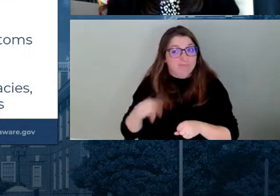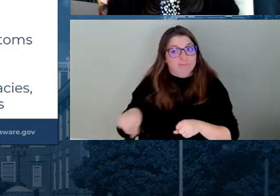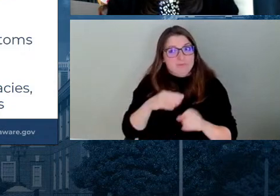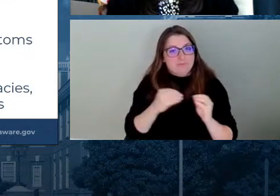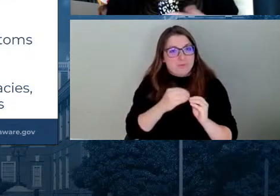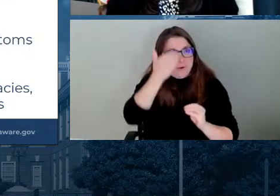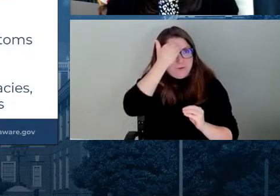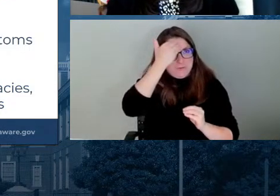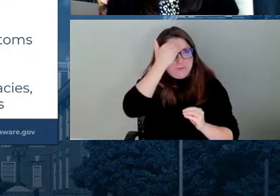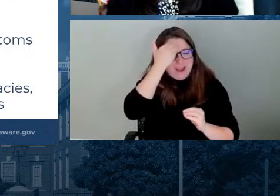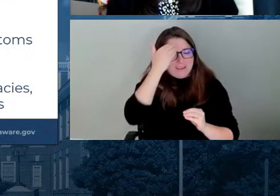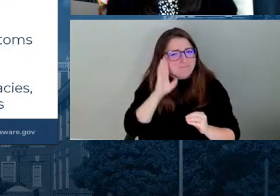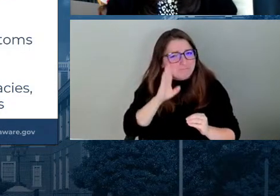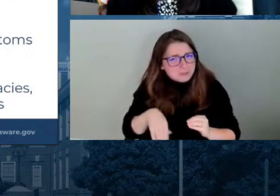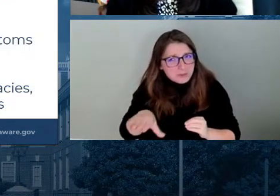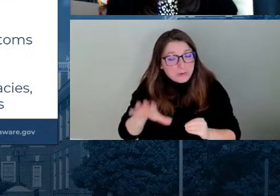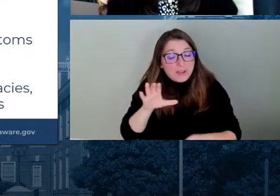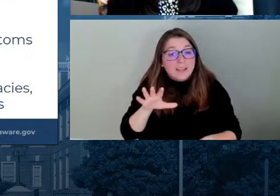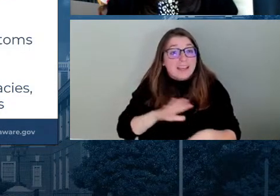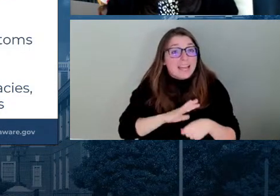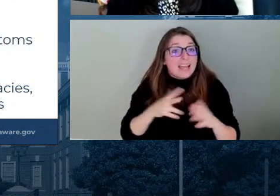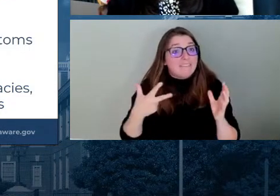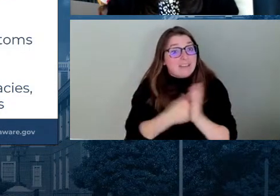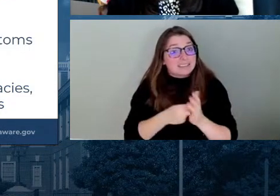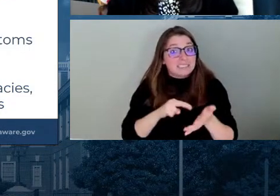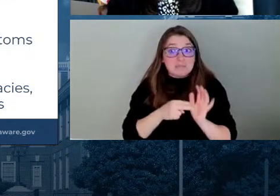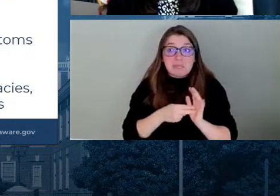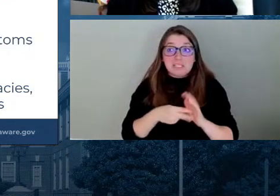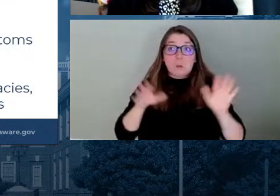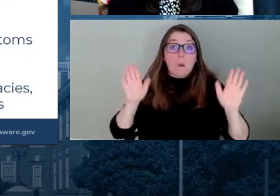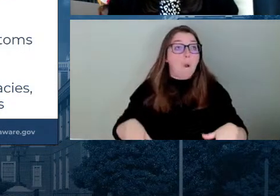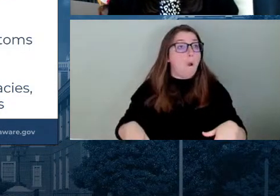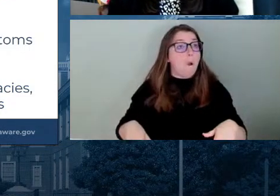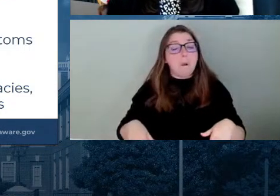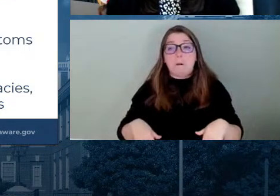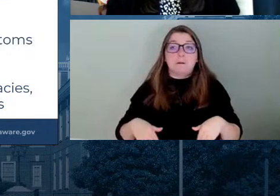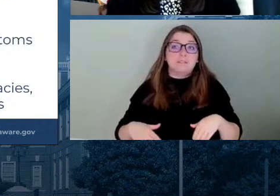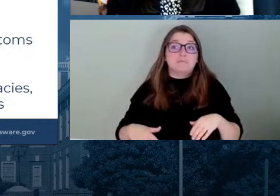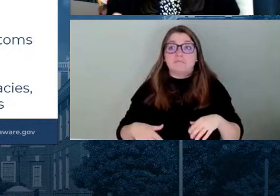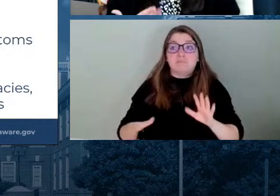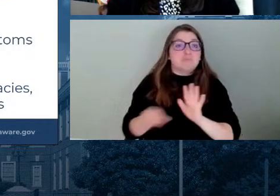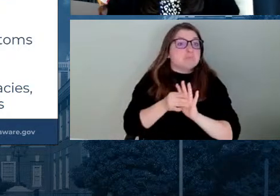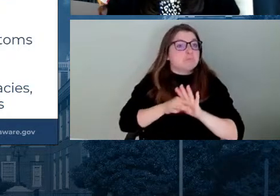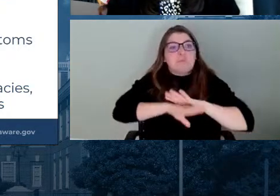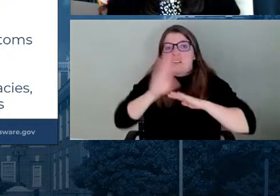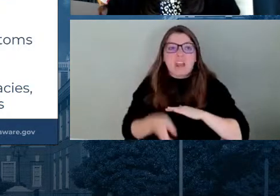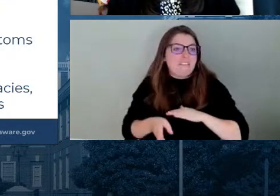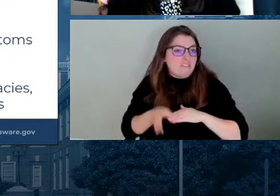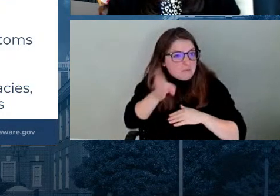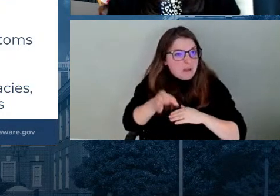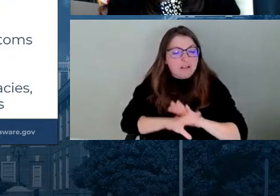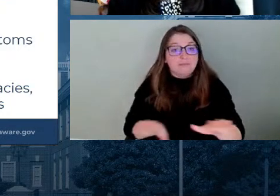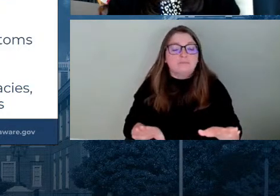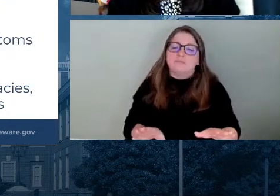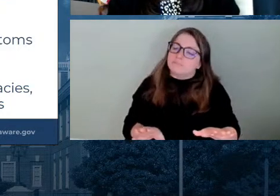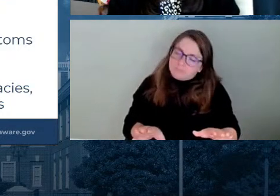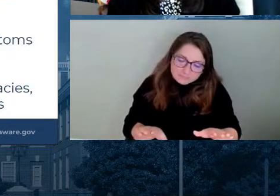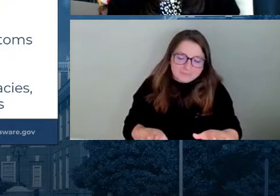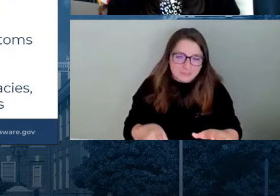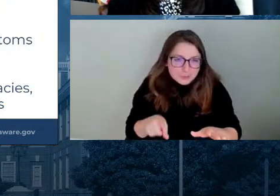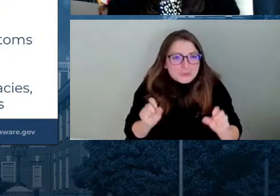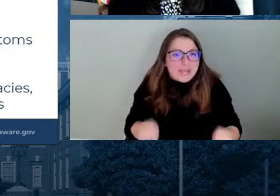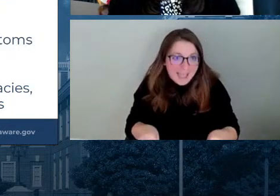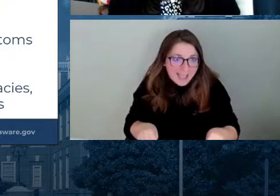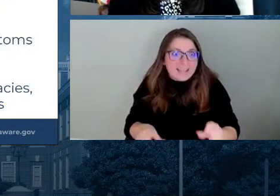going to prevent every case of an infection, they still lessen severity. And so they reduce the likelihood that someone is going to